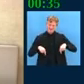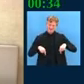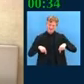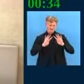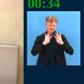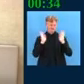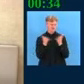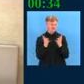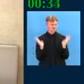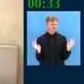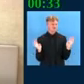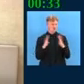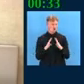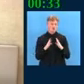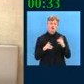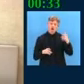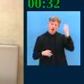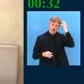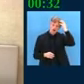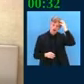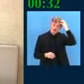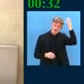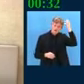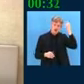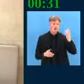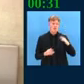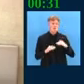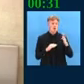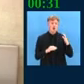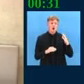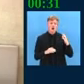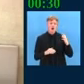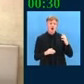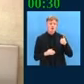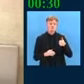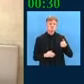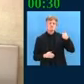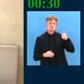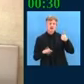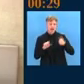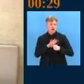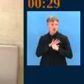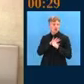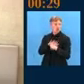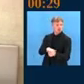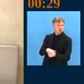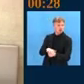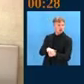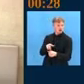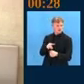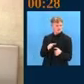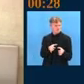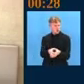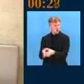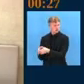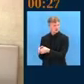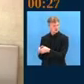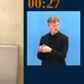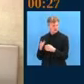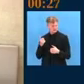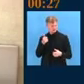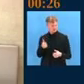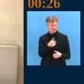privileges in comparison to other actors that can hinder the freedom of expression as an essential right and space for minorities to freely